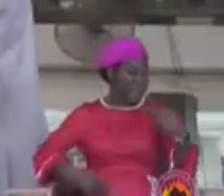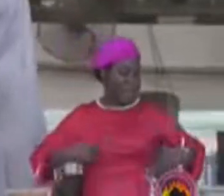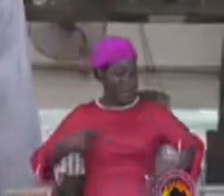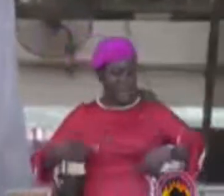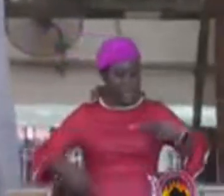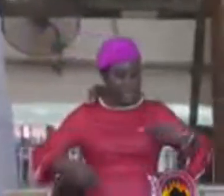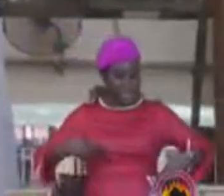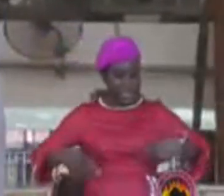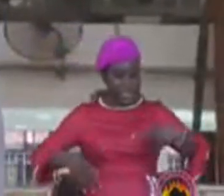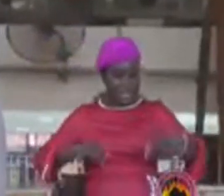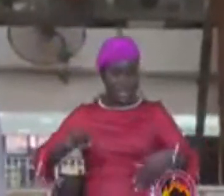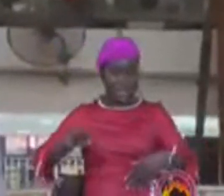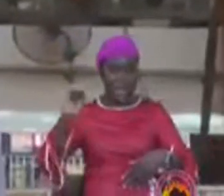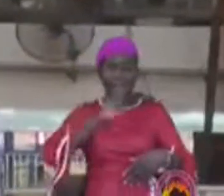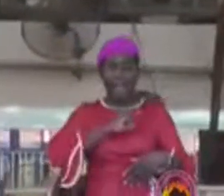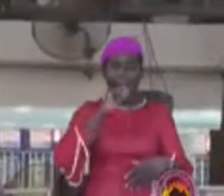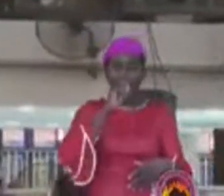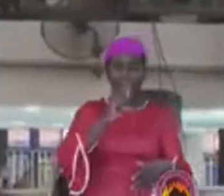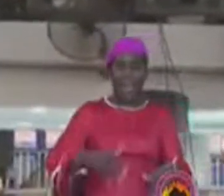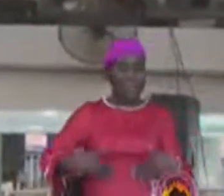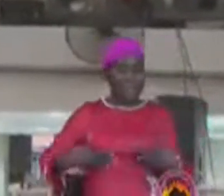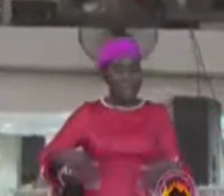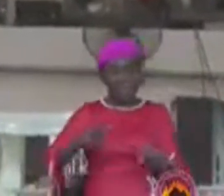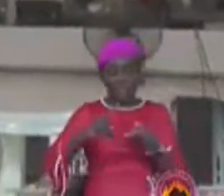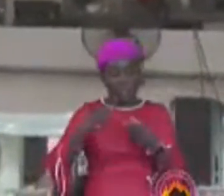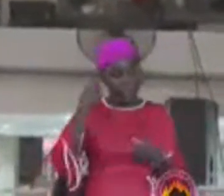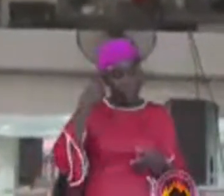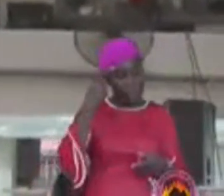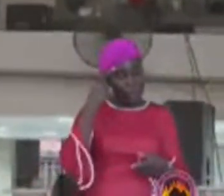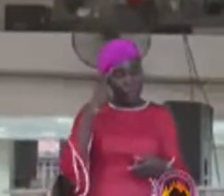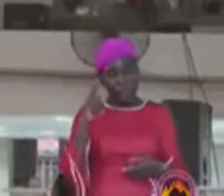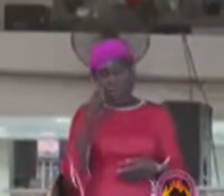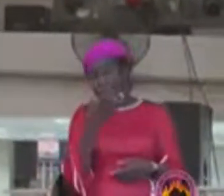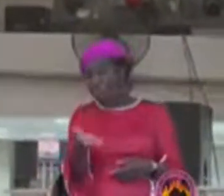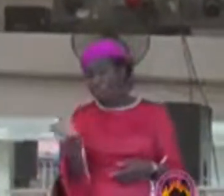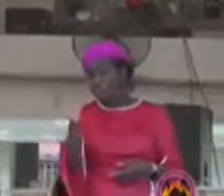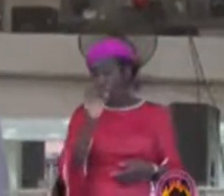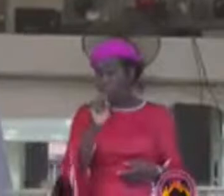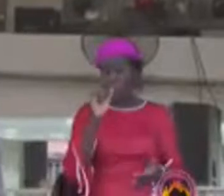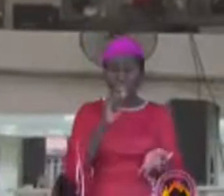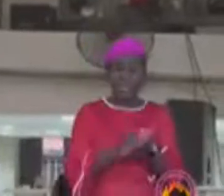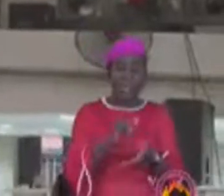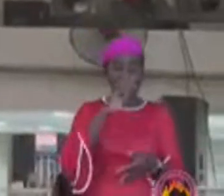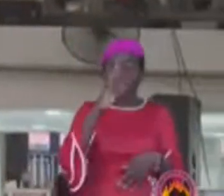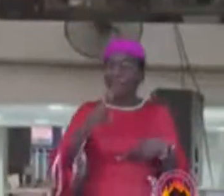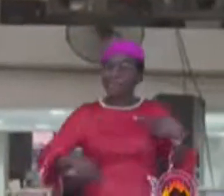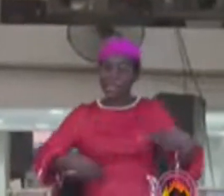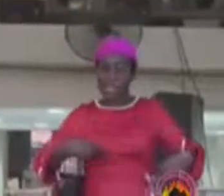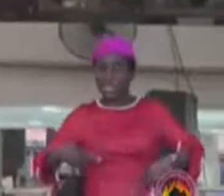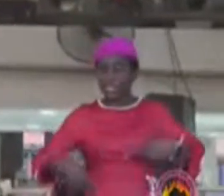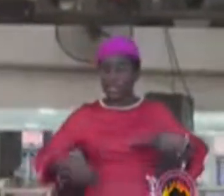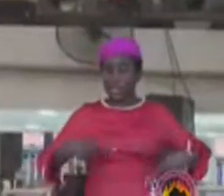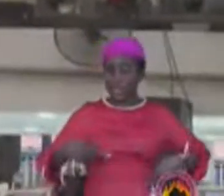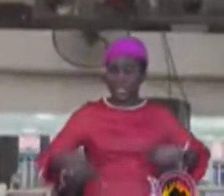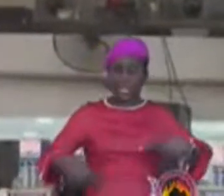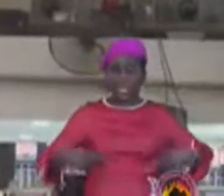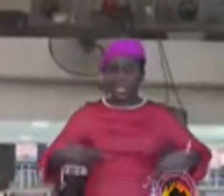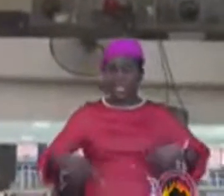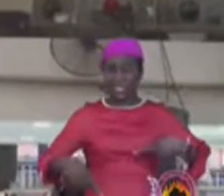kala yo ma yo se se emi o pe teni ko ma se ti e